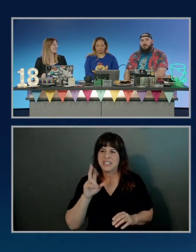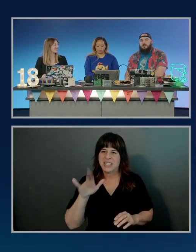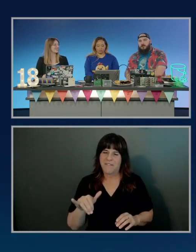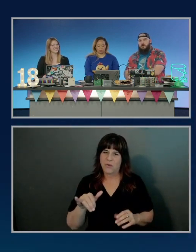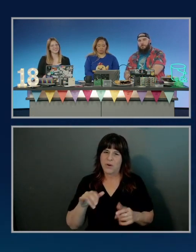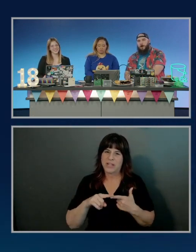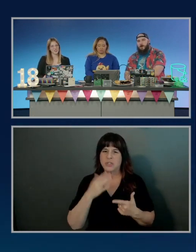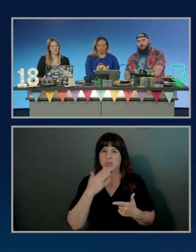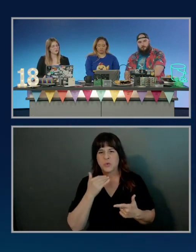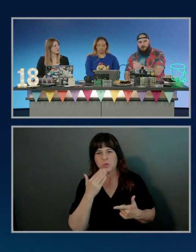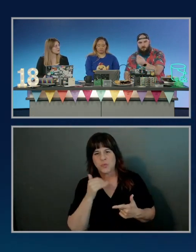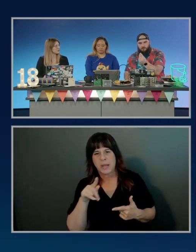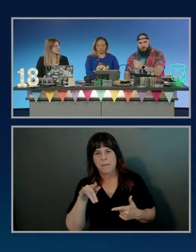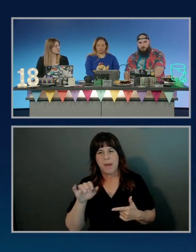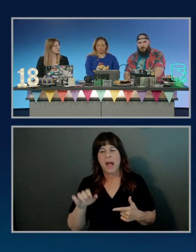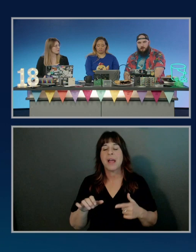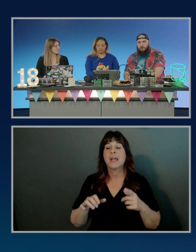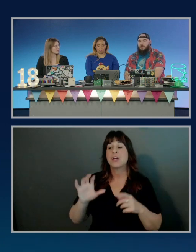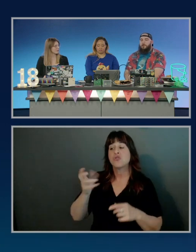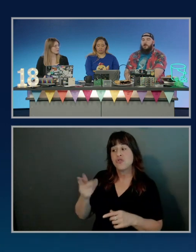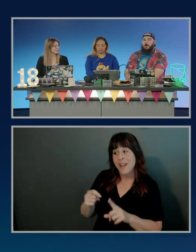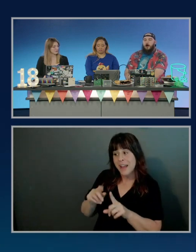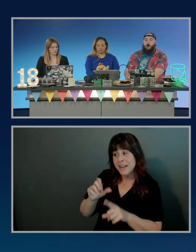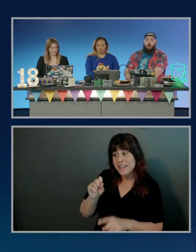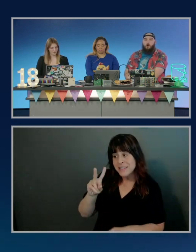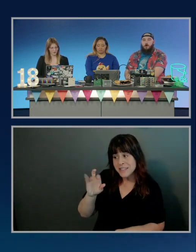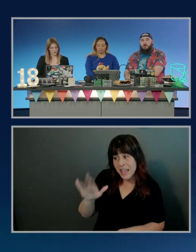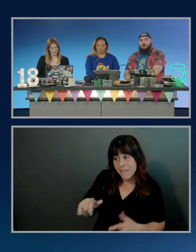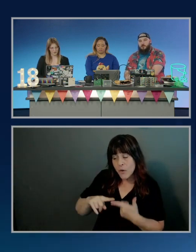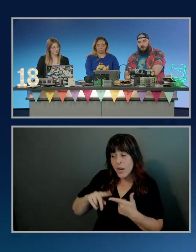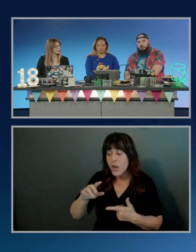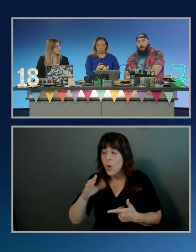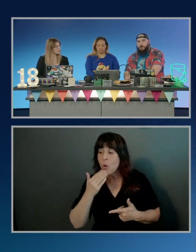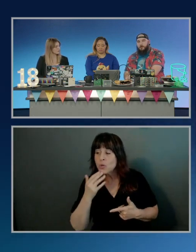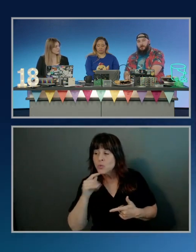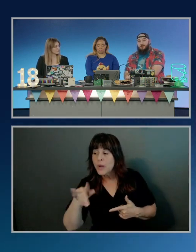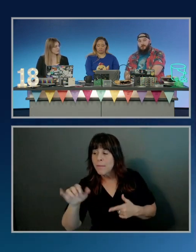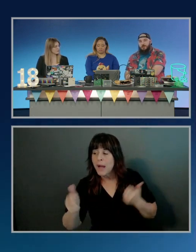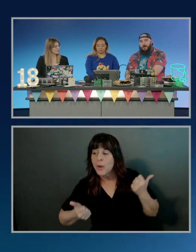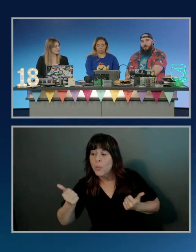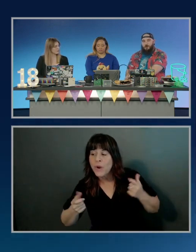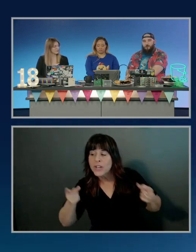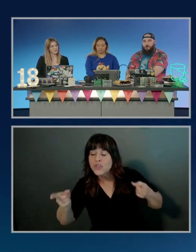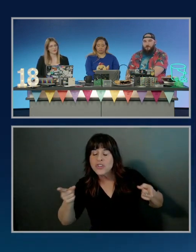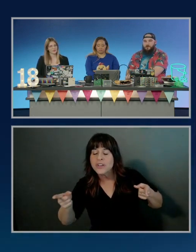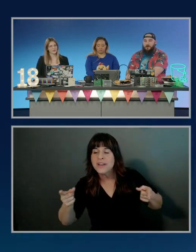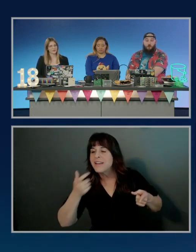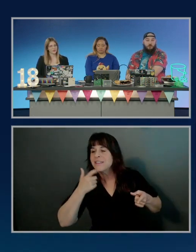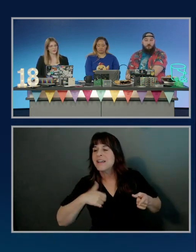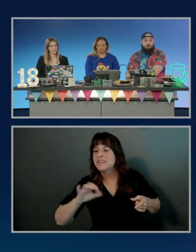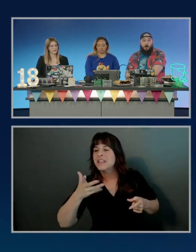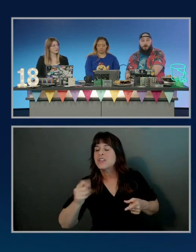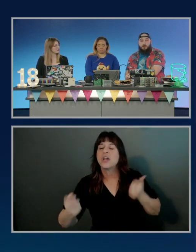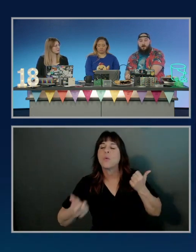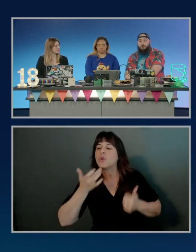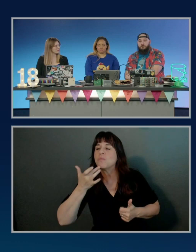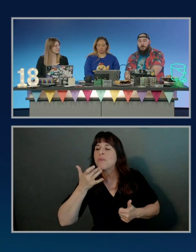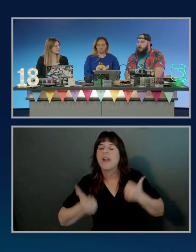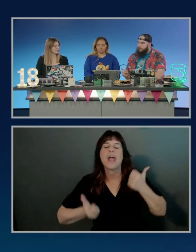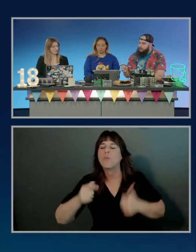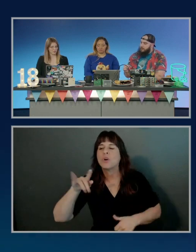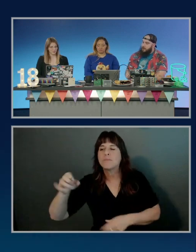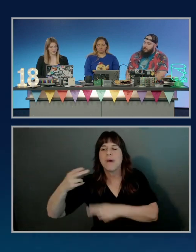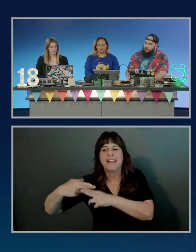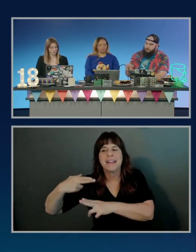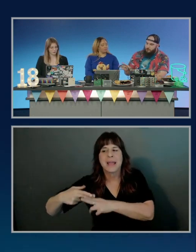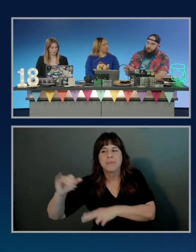chat. Savory pie means salty pie, or sweet pie. Tell us in the chat what's your preference and which pie is that.